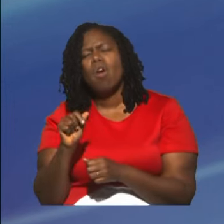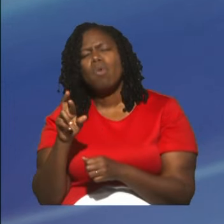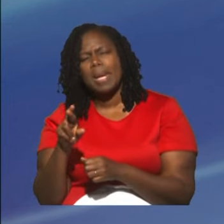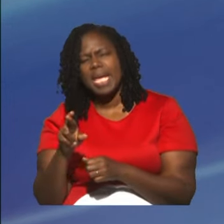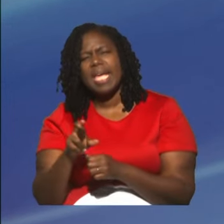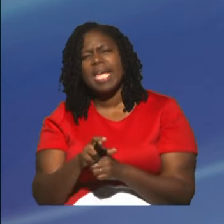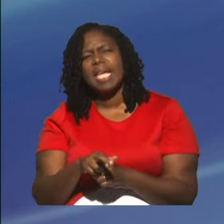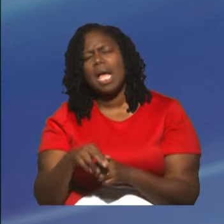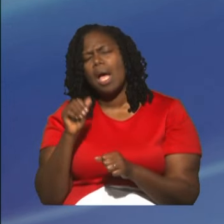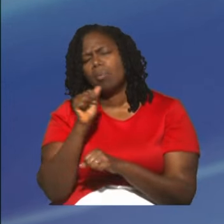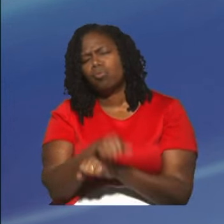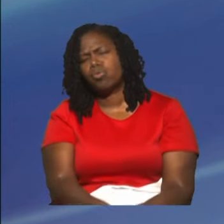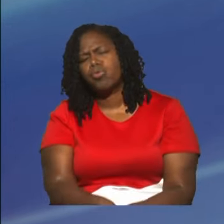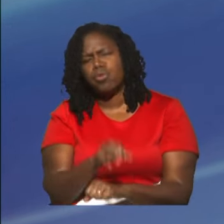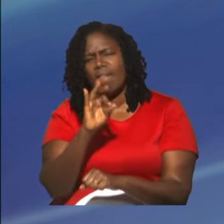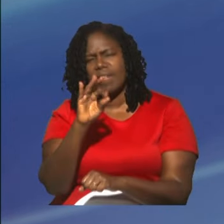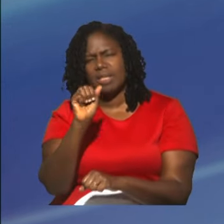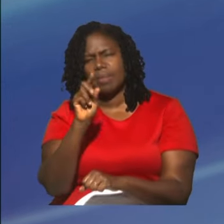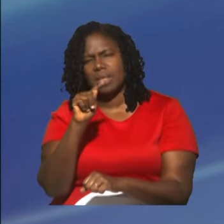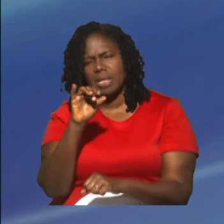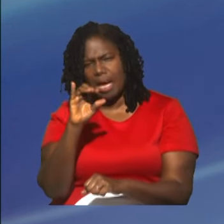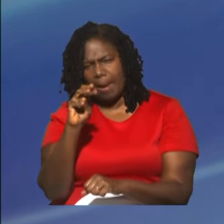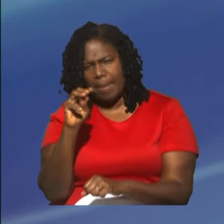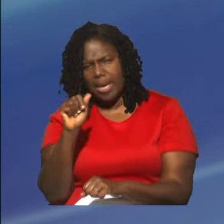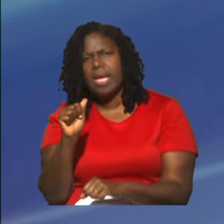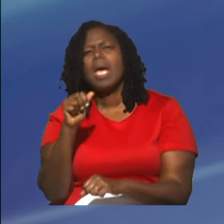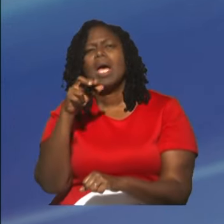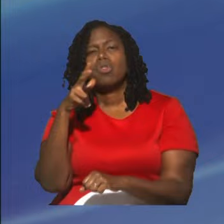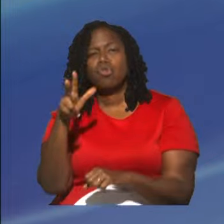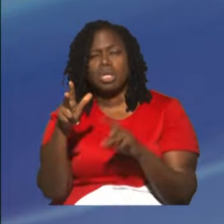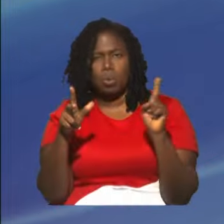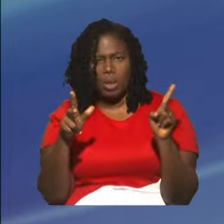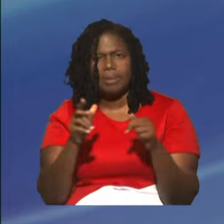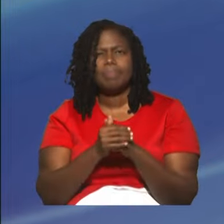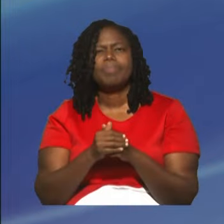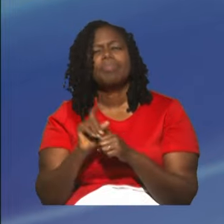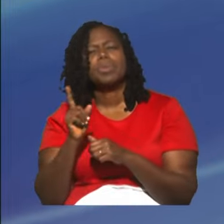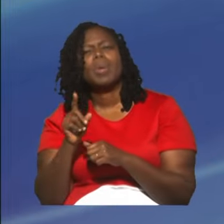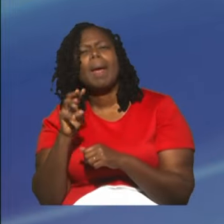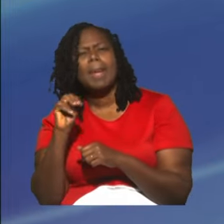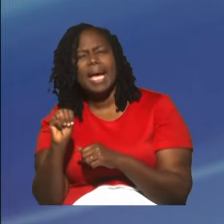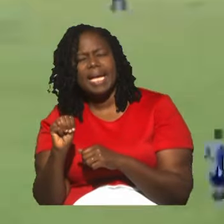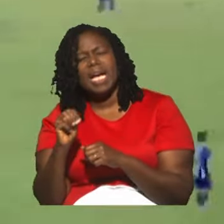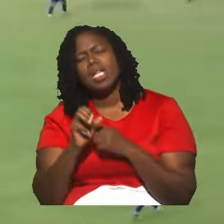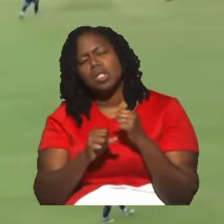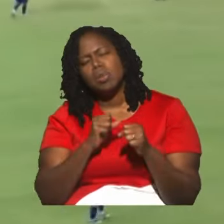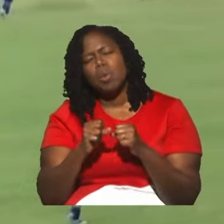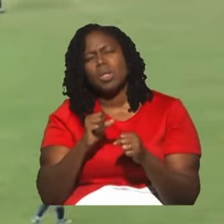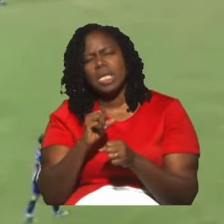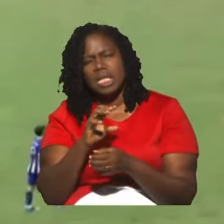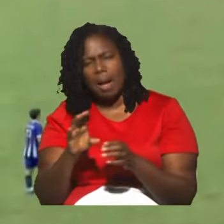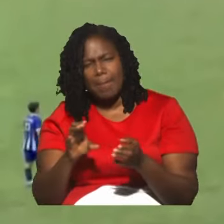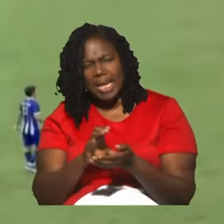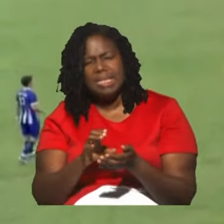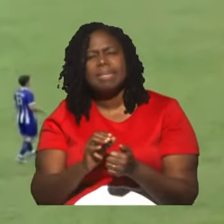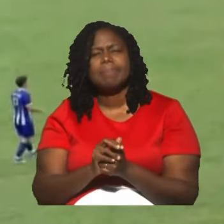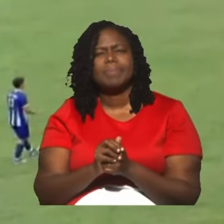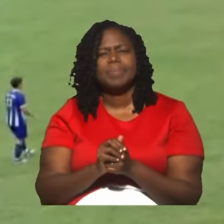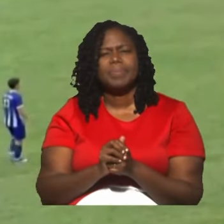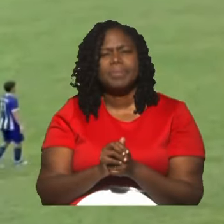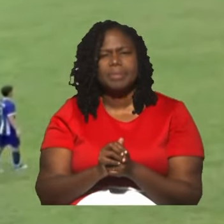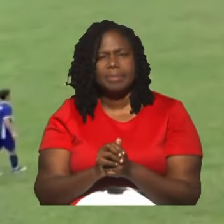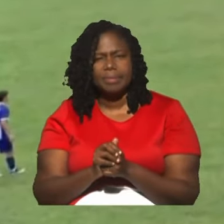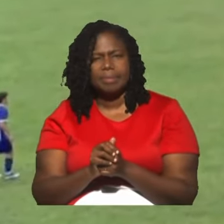College 3-1 in round 8 at the Mahaica Sporting Complex in Point Fortin on the weekend. Fatima opened the scoring thanks